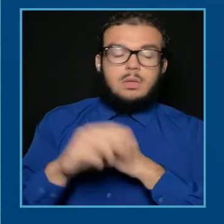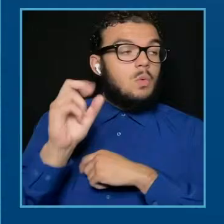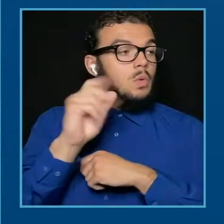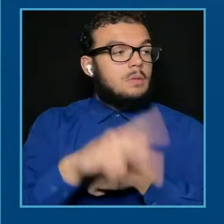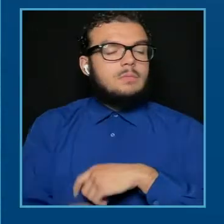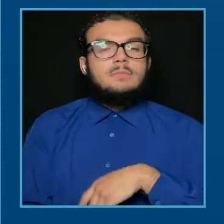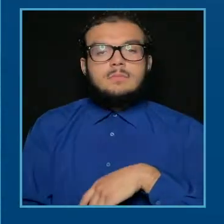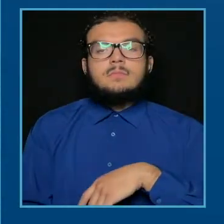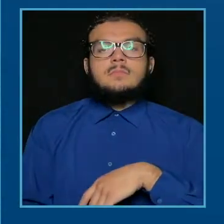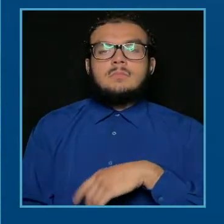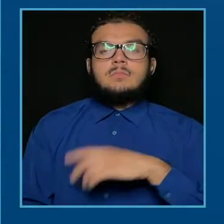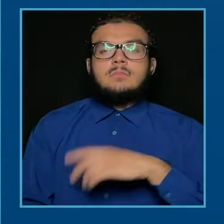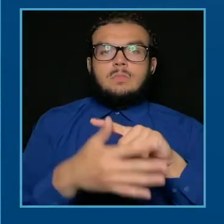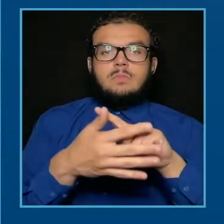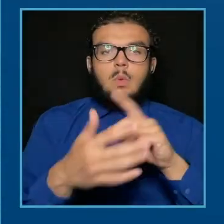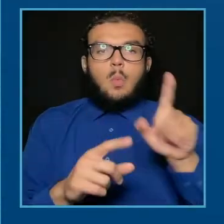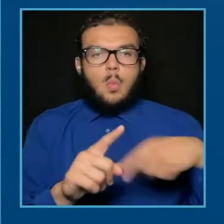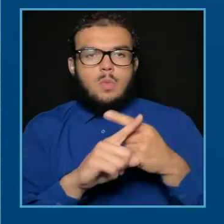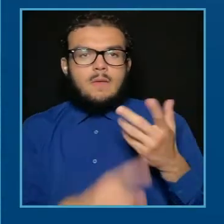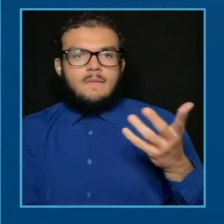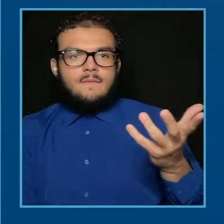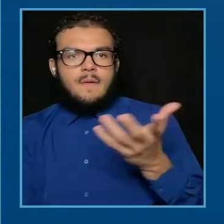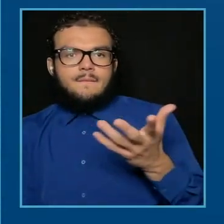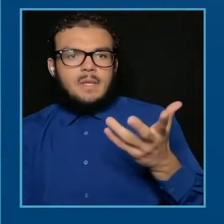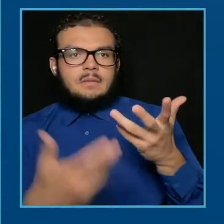those 5. And